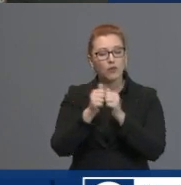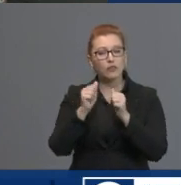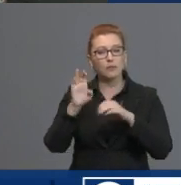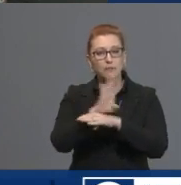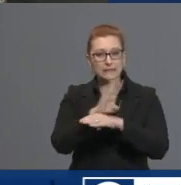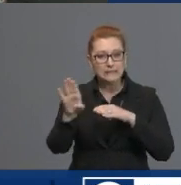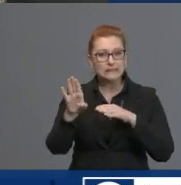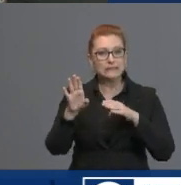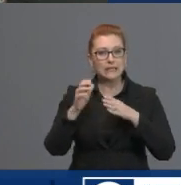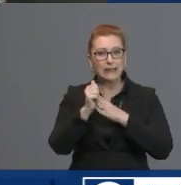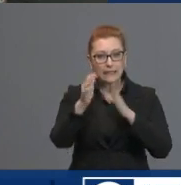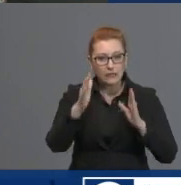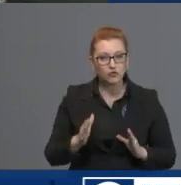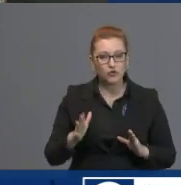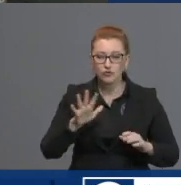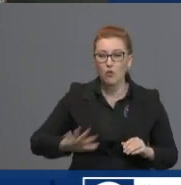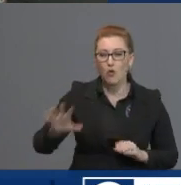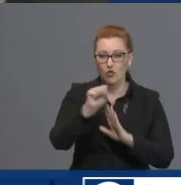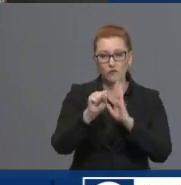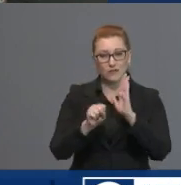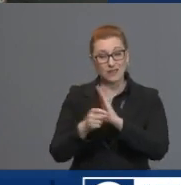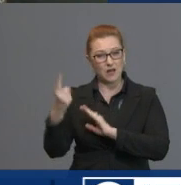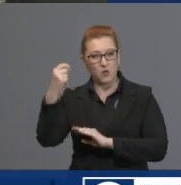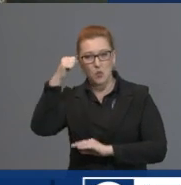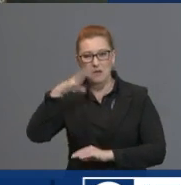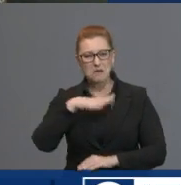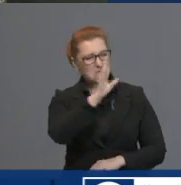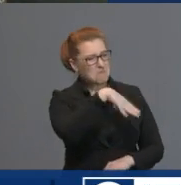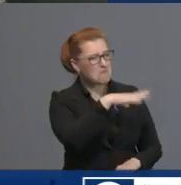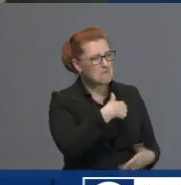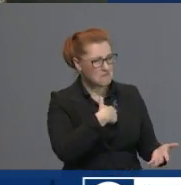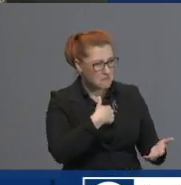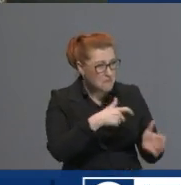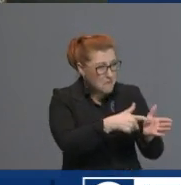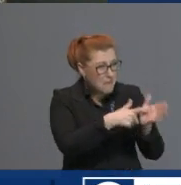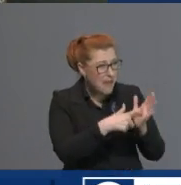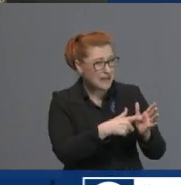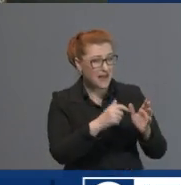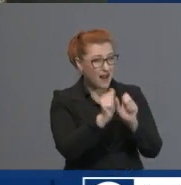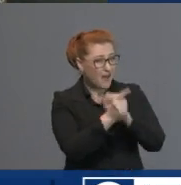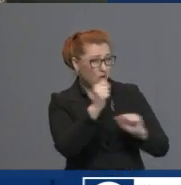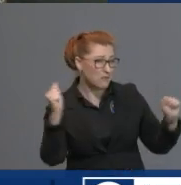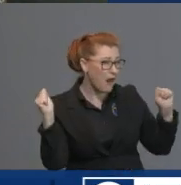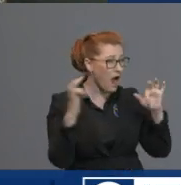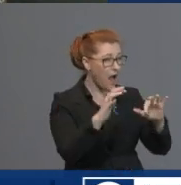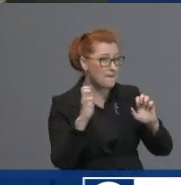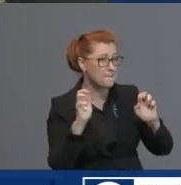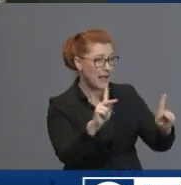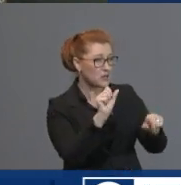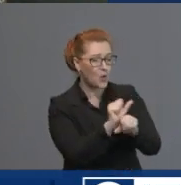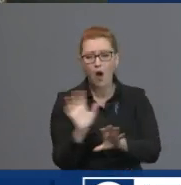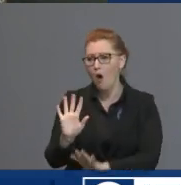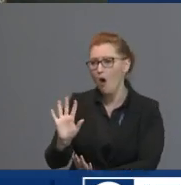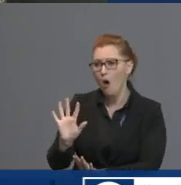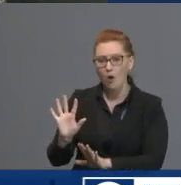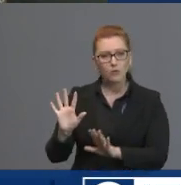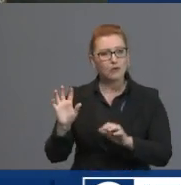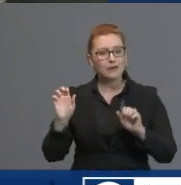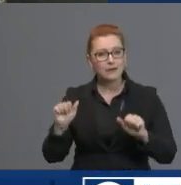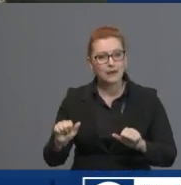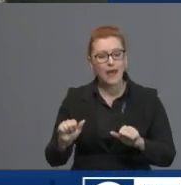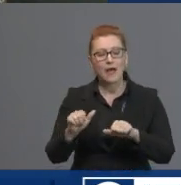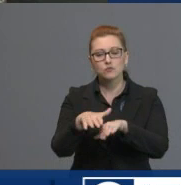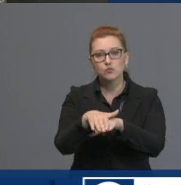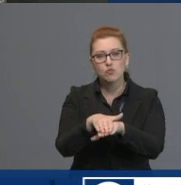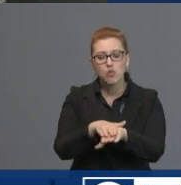thought that this was a mandate to return. It is not a mandate. It is showing you where we are